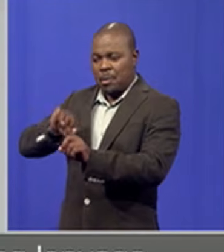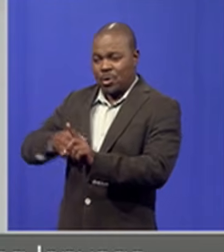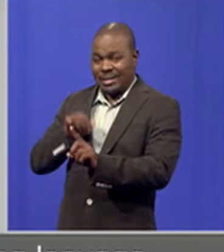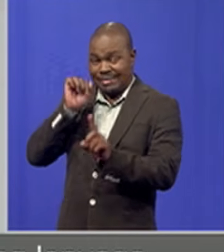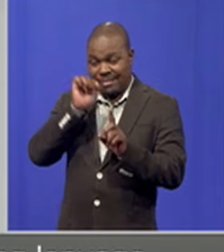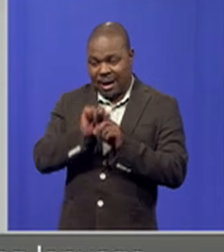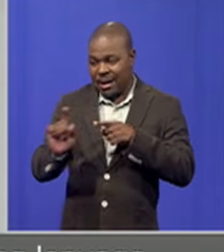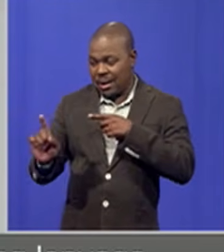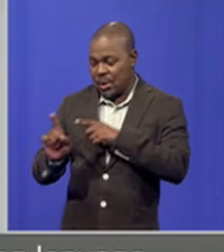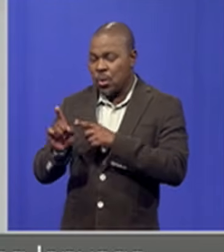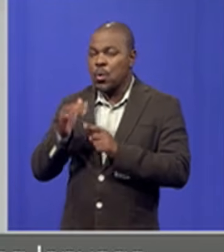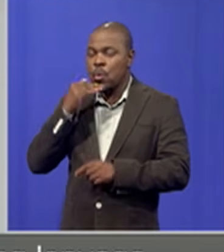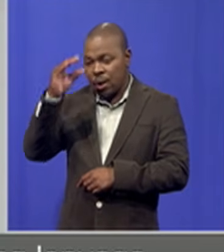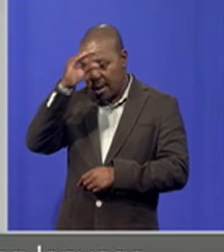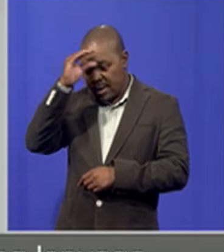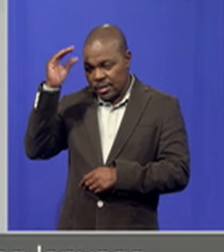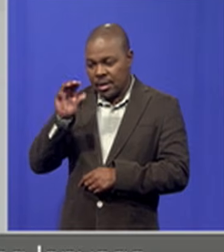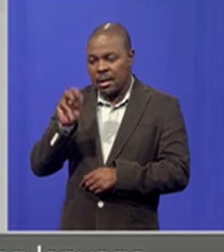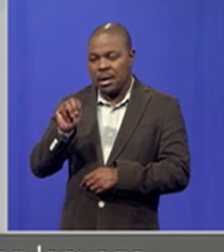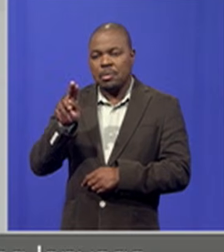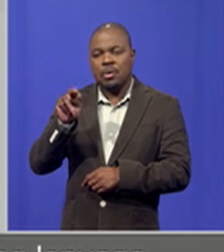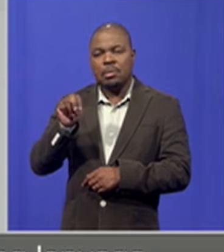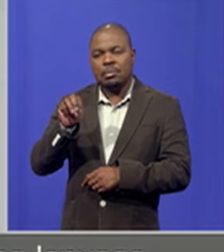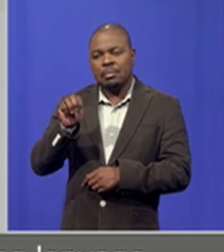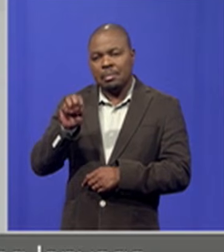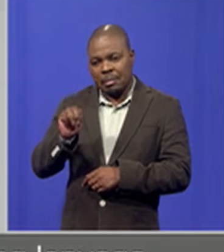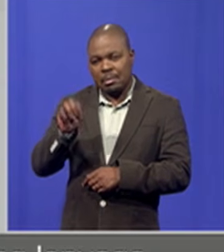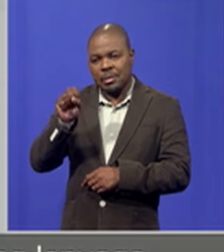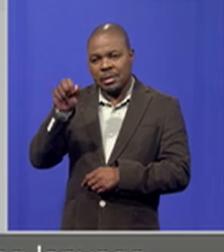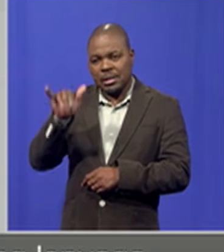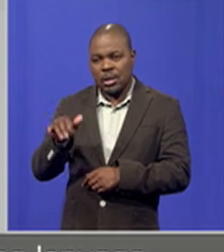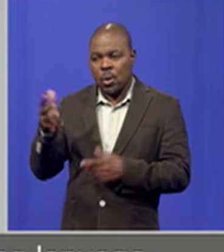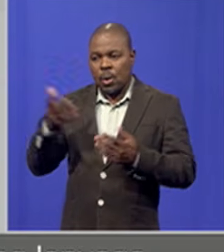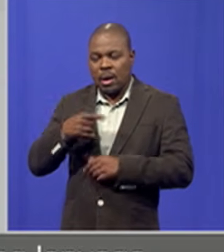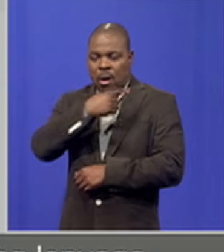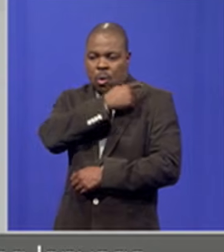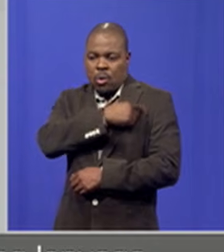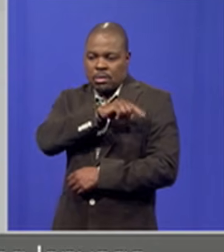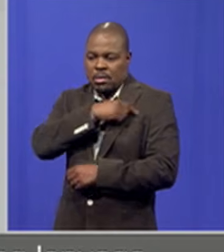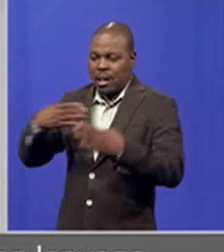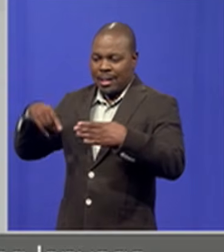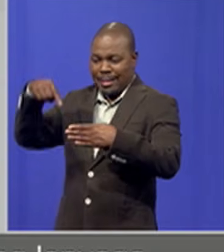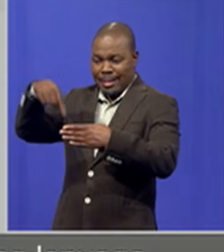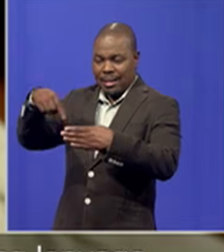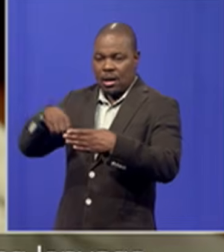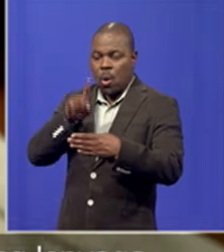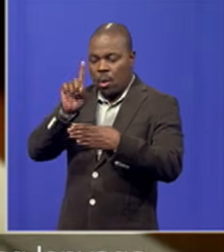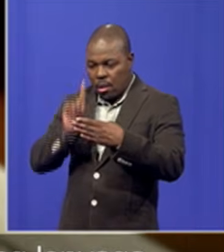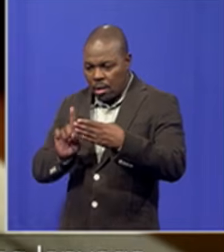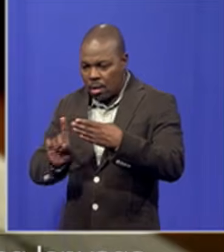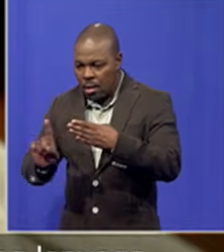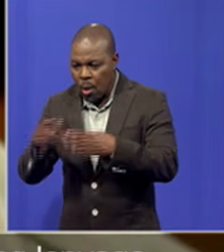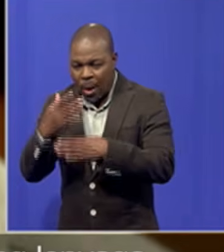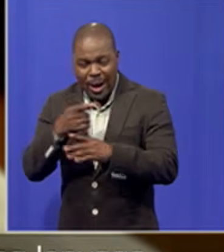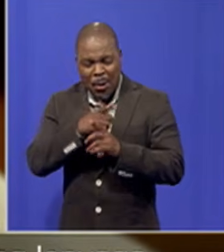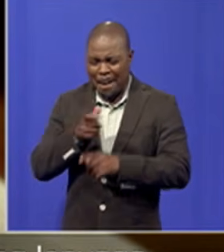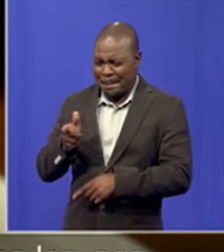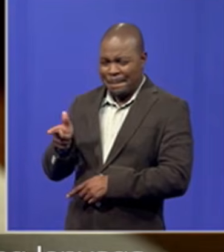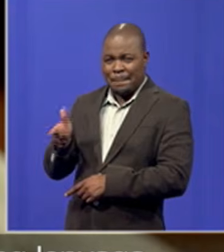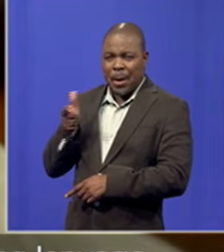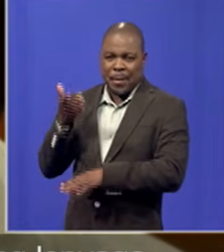mohumagadi wa gagwe mooki Mamsi Seribishane ka ntle ga kgoro ya bookelo. O be a le kgauswi le go iponagatša